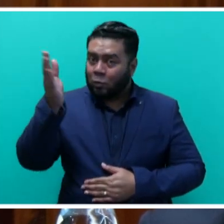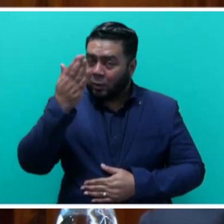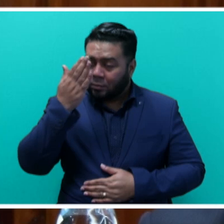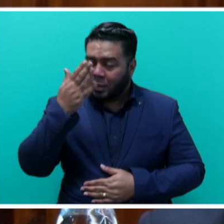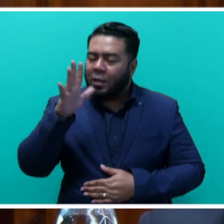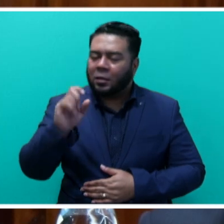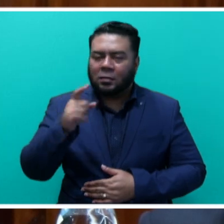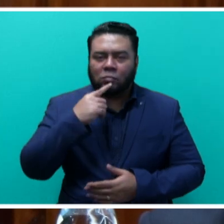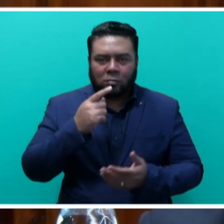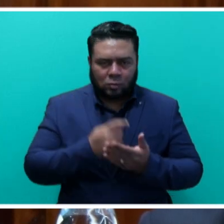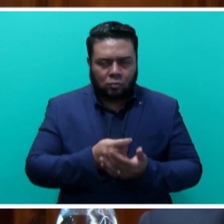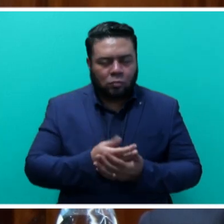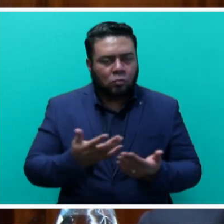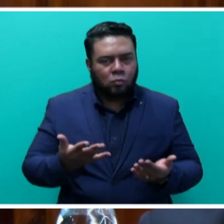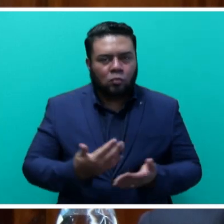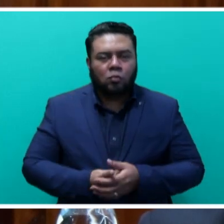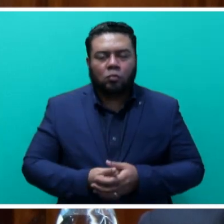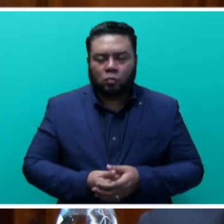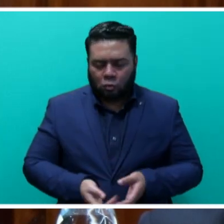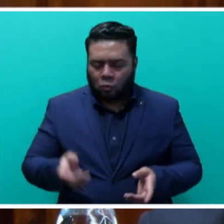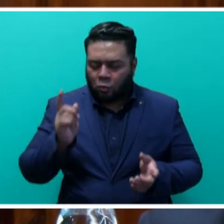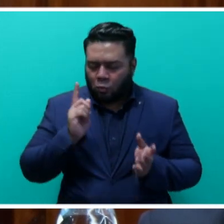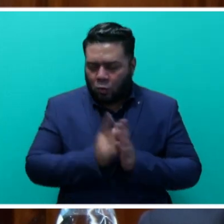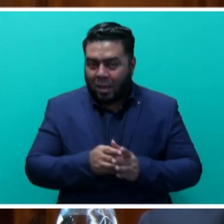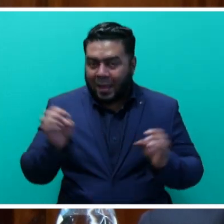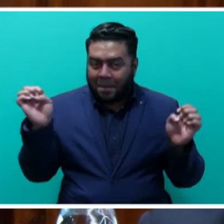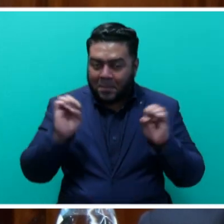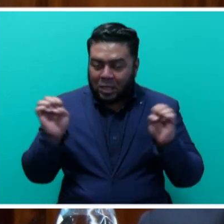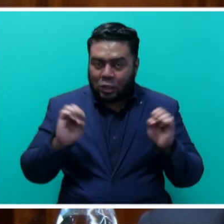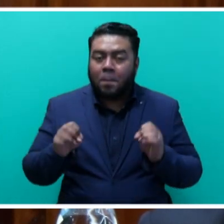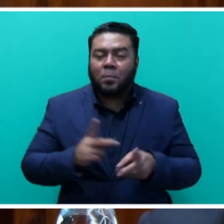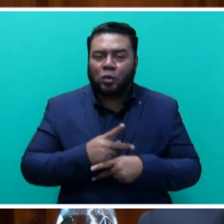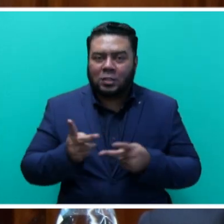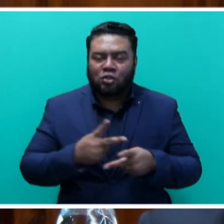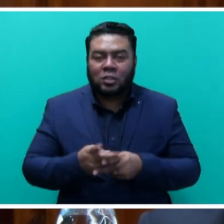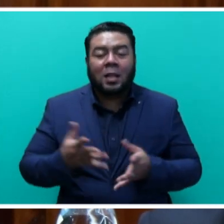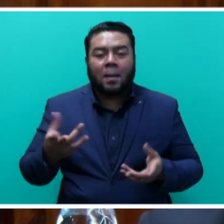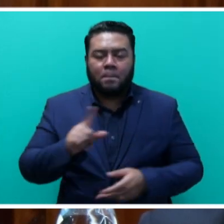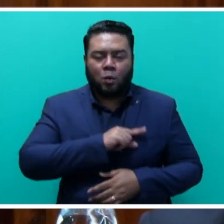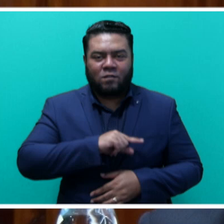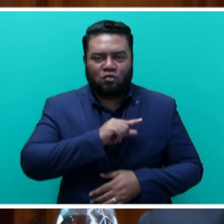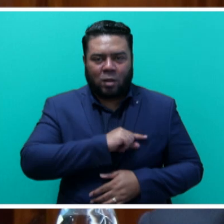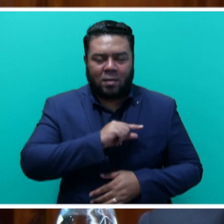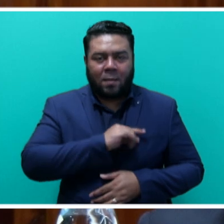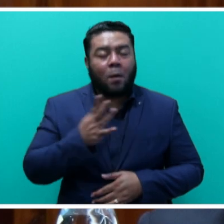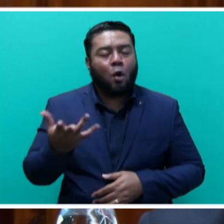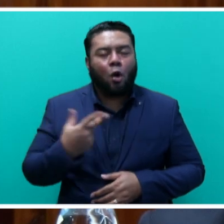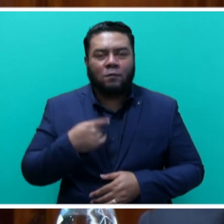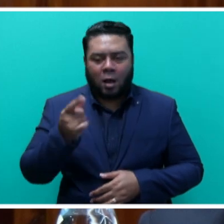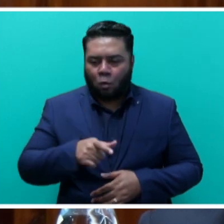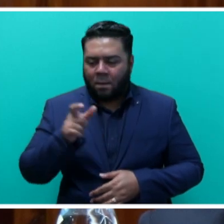a testament to the rigorous emergency response procedures and the exemplary professionalism of our aviation